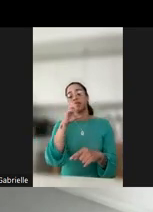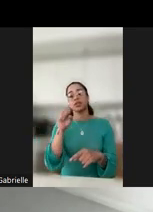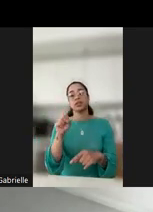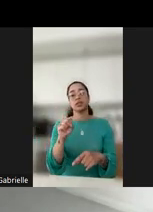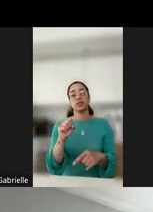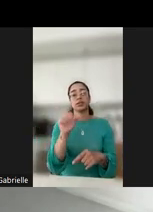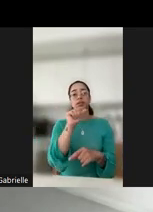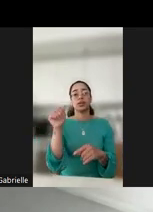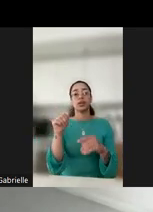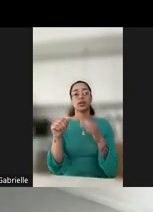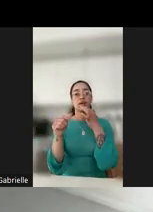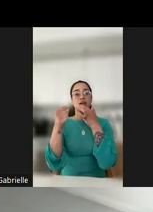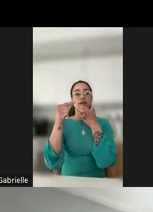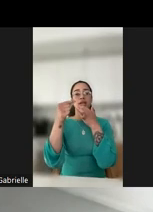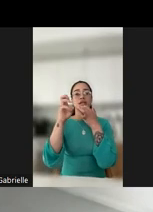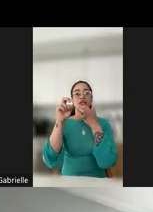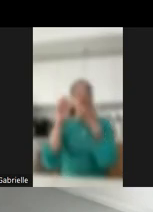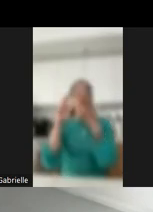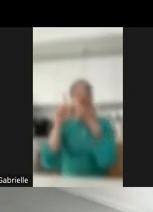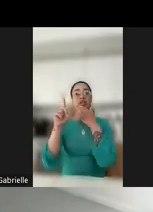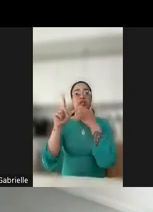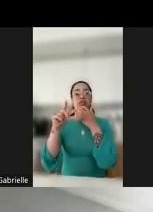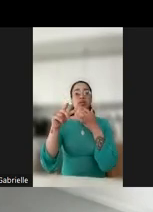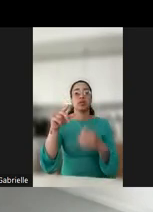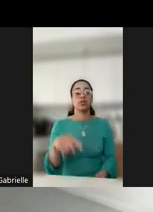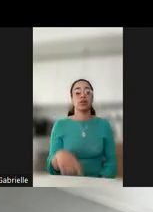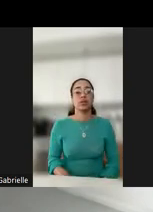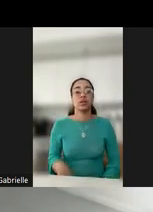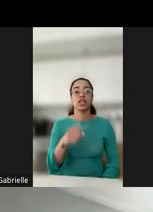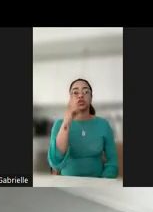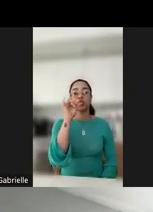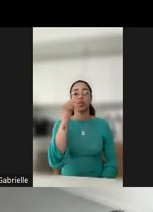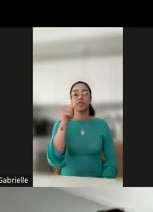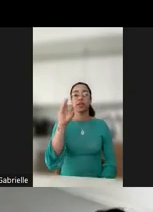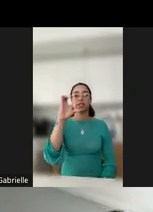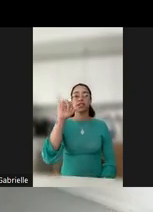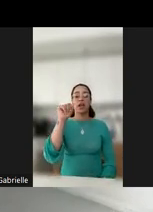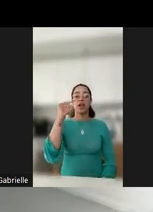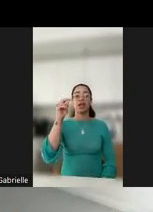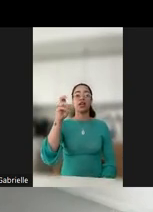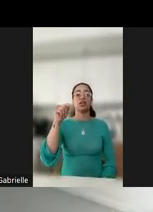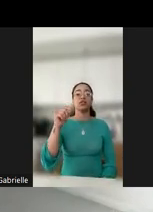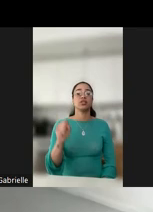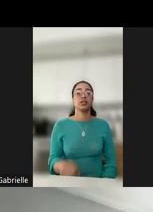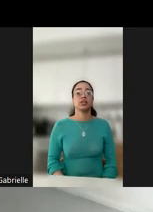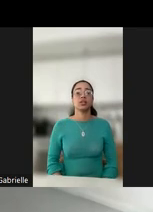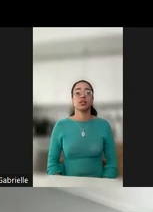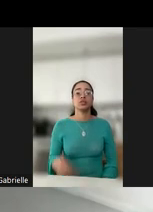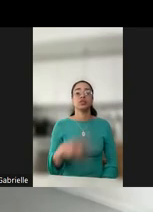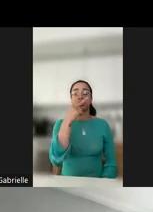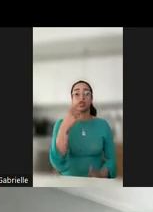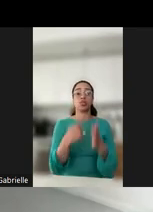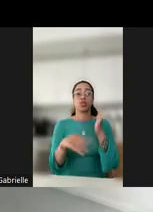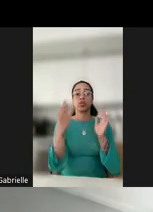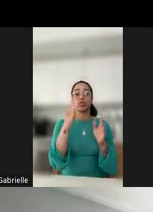Wang Pao with one of the CIA agents, and the middle picture is the you see what the blue line is. That's